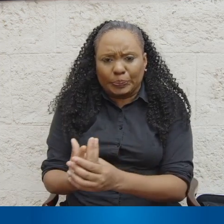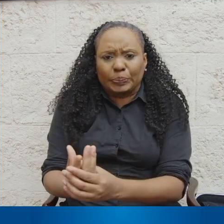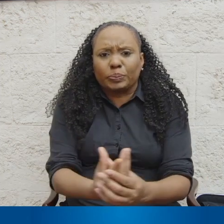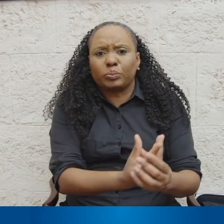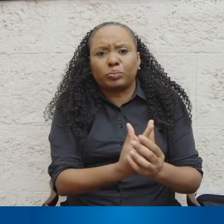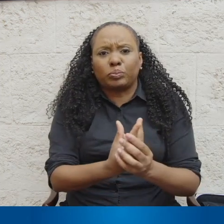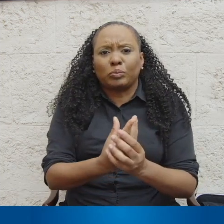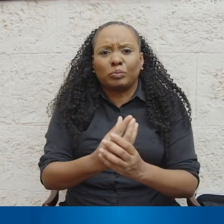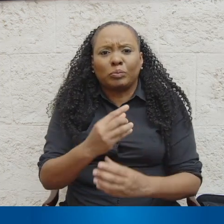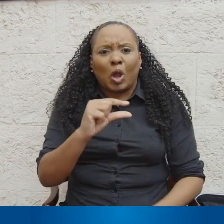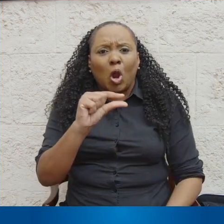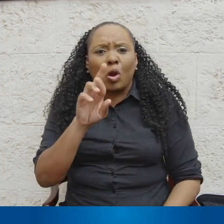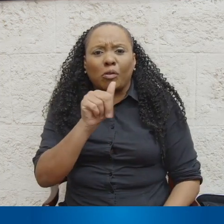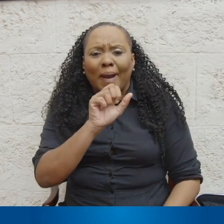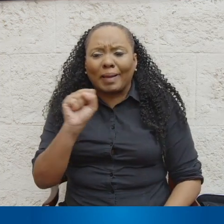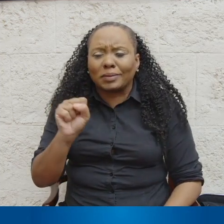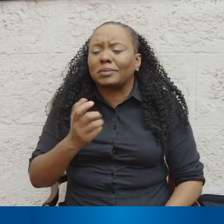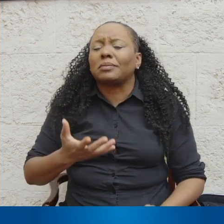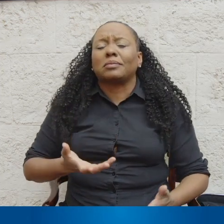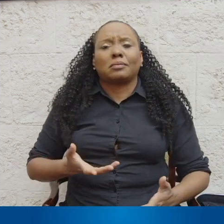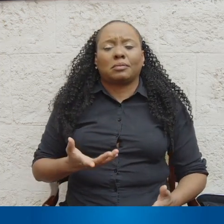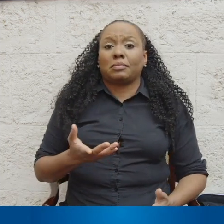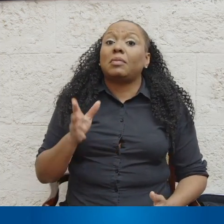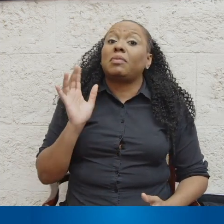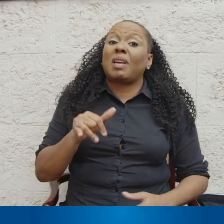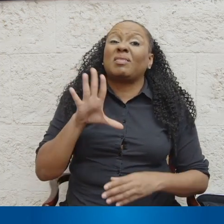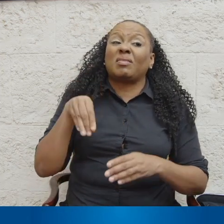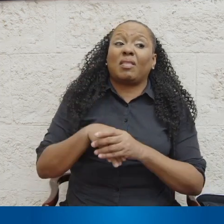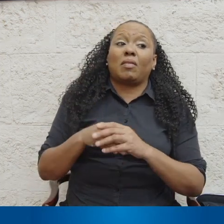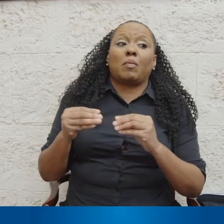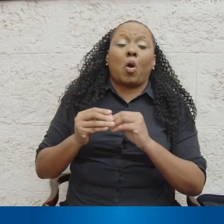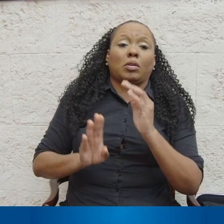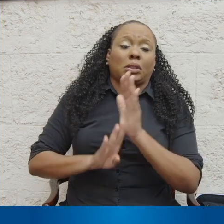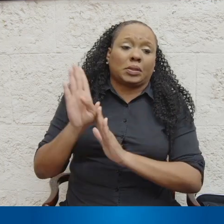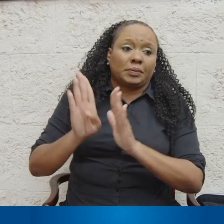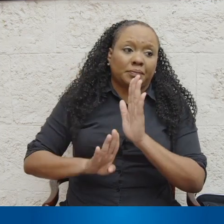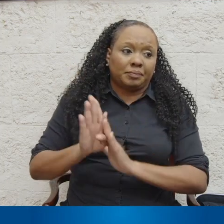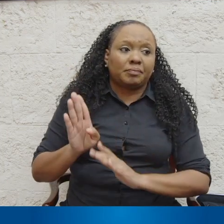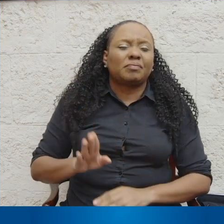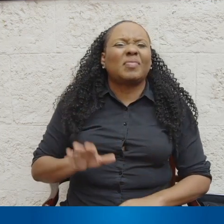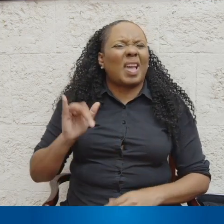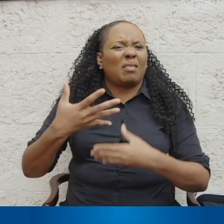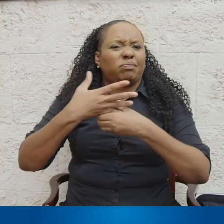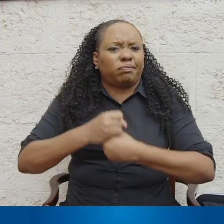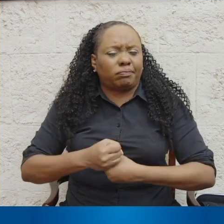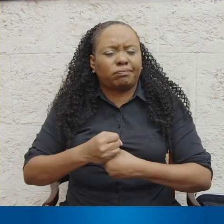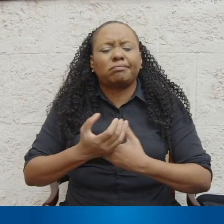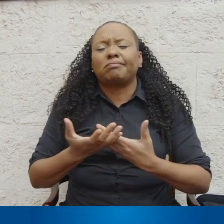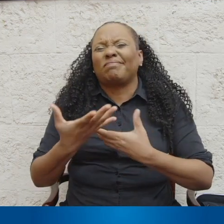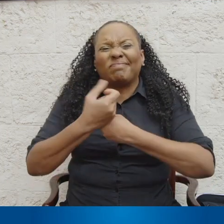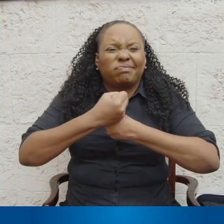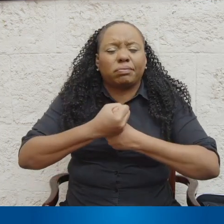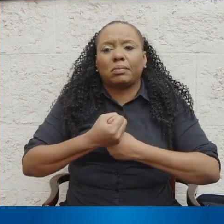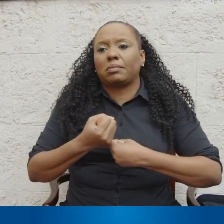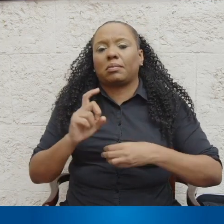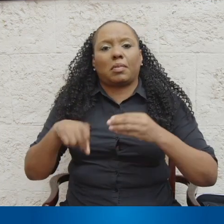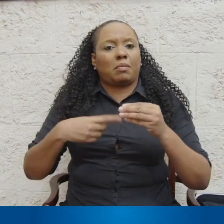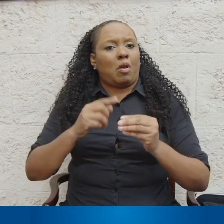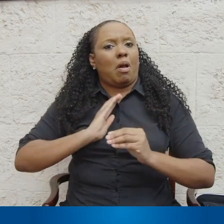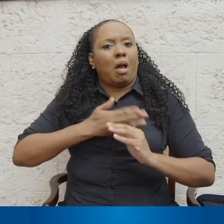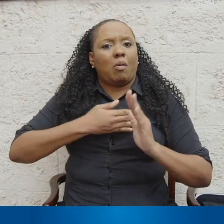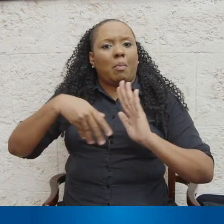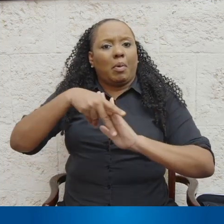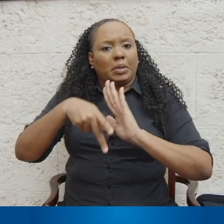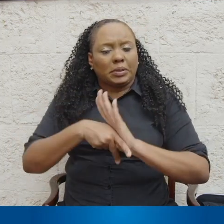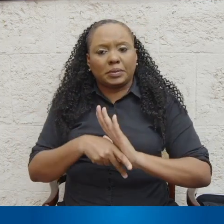the process of the infrastructural development. So that is a snapshot of what is happening within the policy. We're